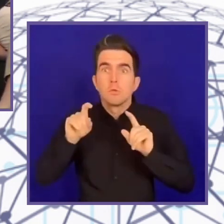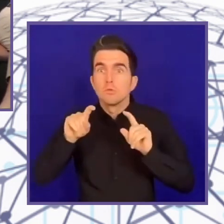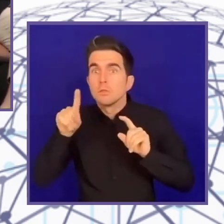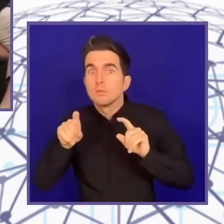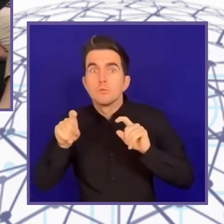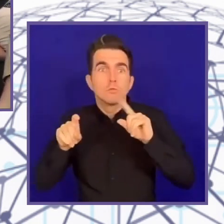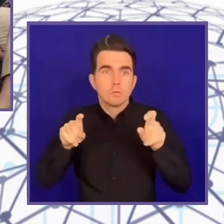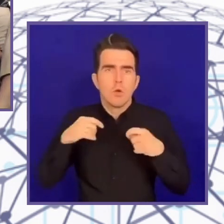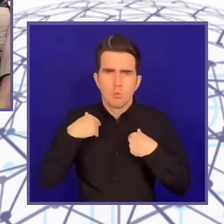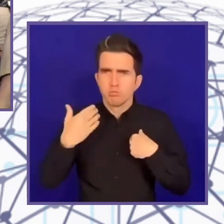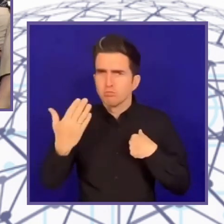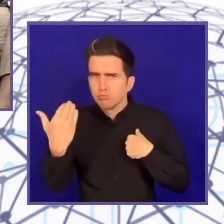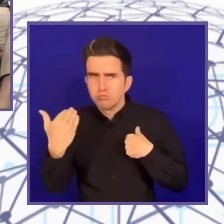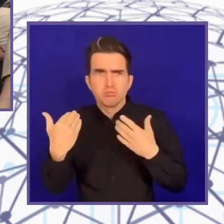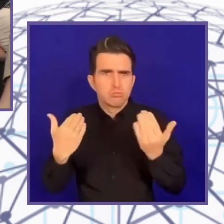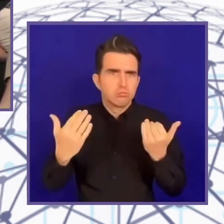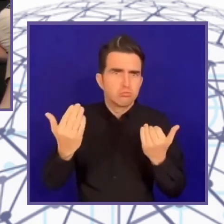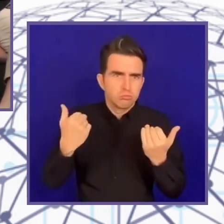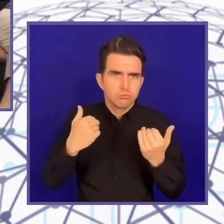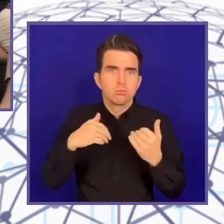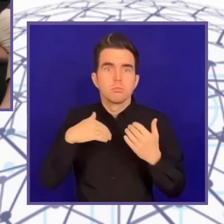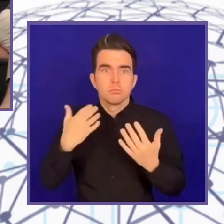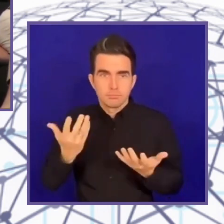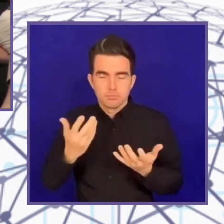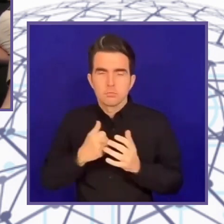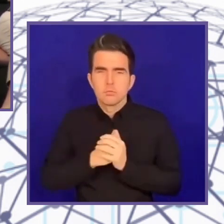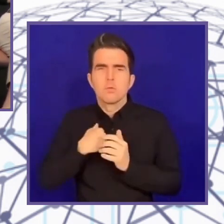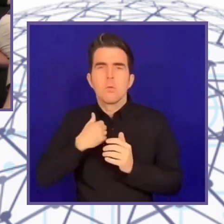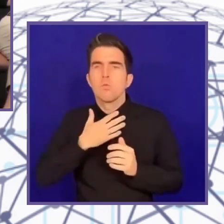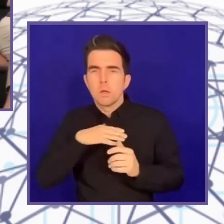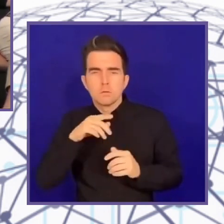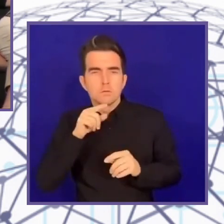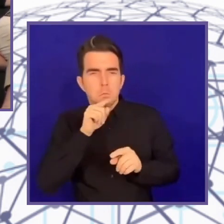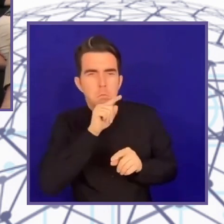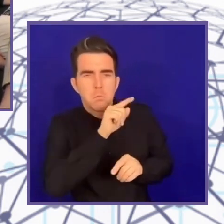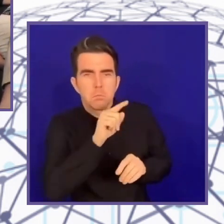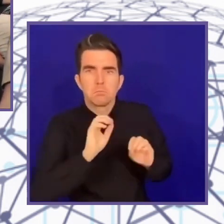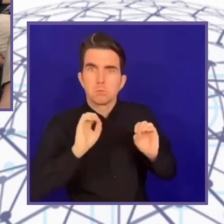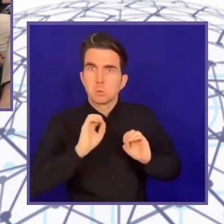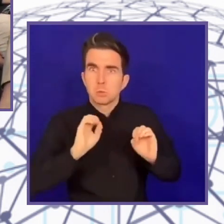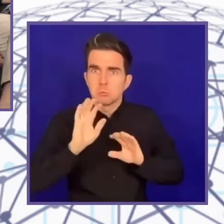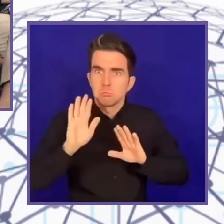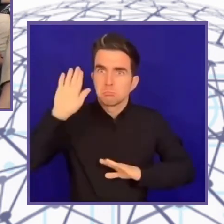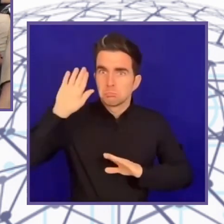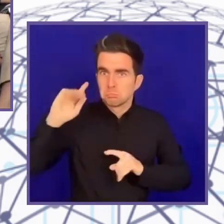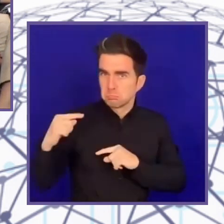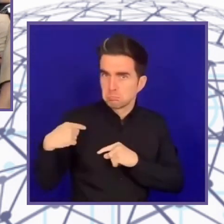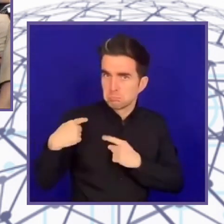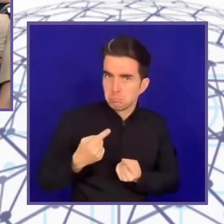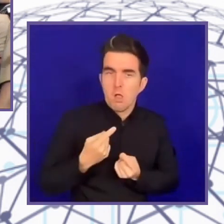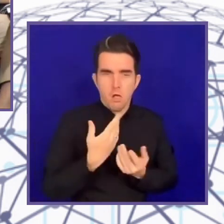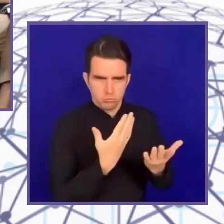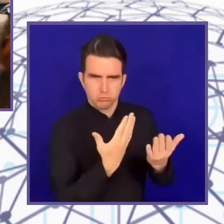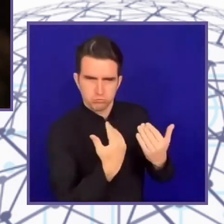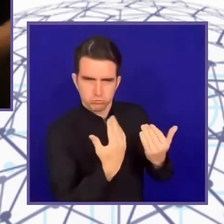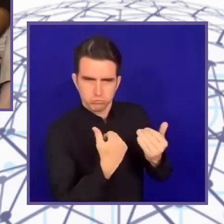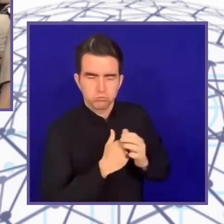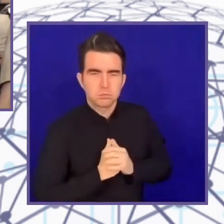Not that I don't wish to encourage brilliant humans from contributing, because I do. And also, by the way, there's like 80 of you in